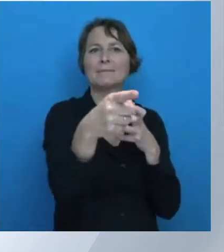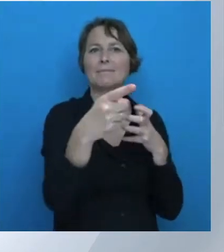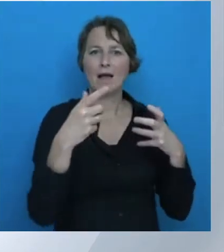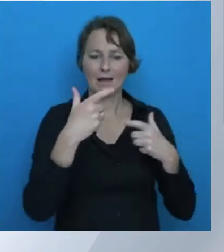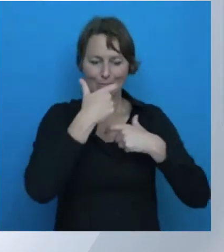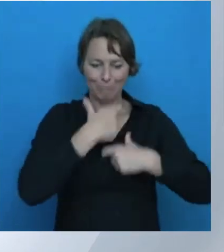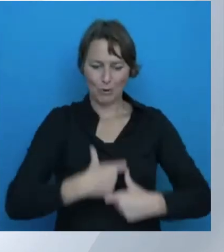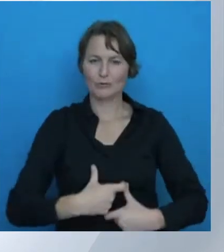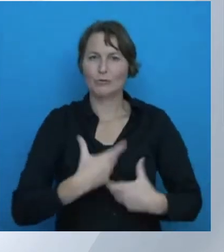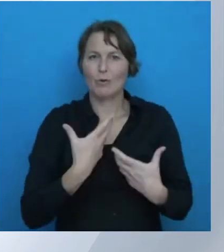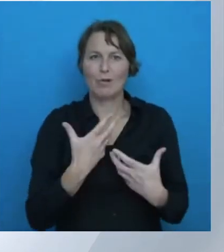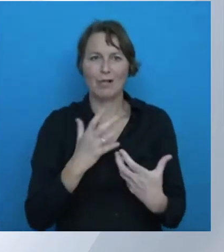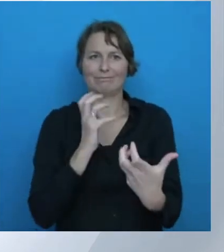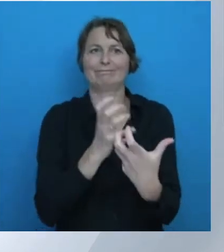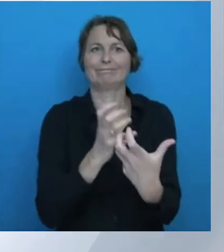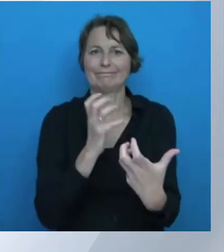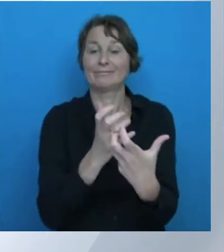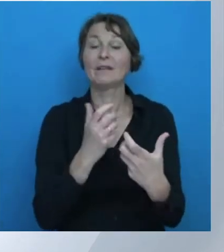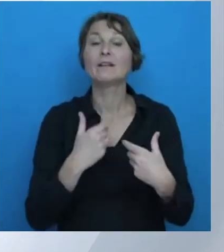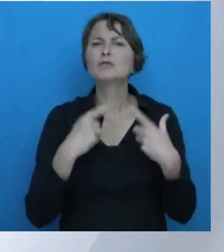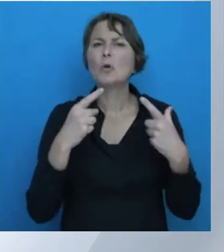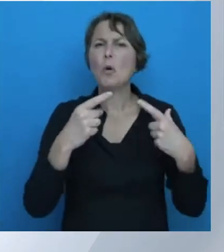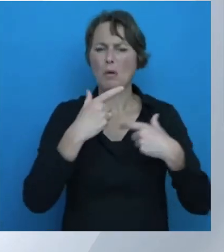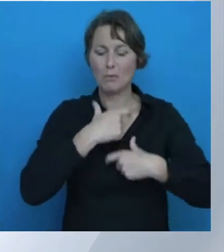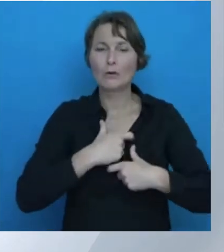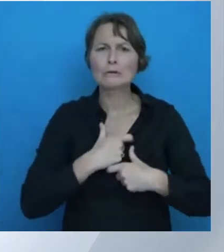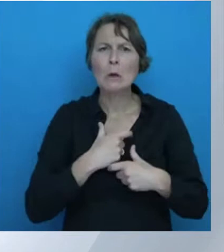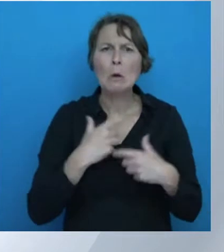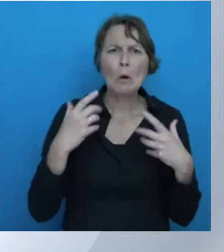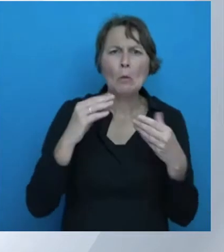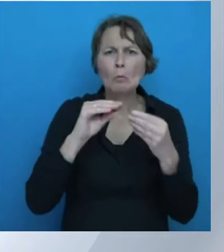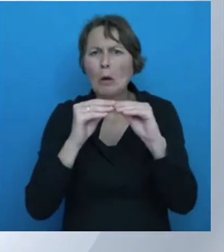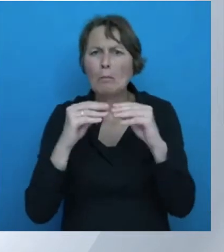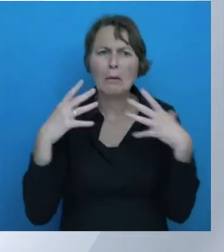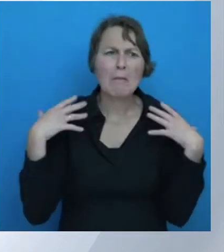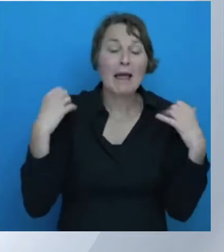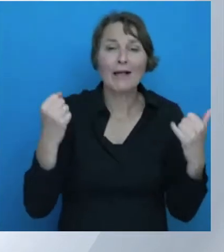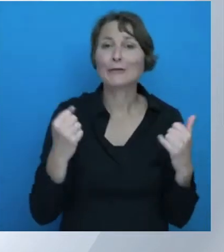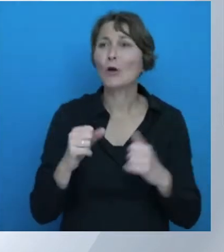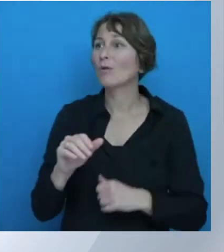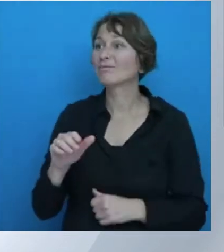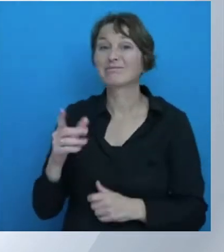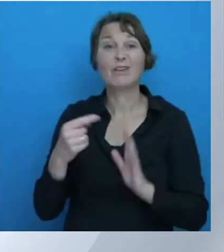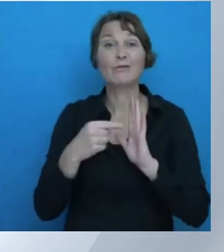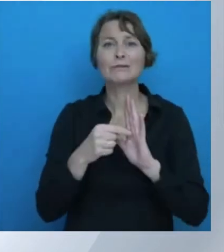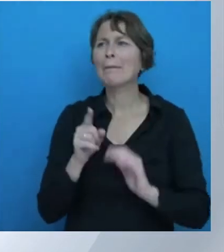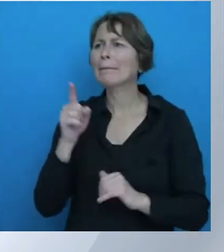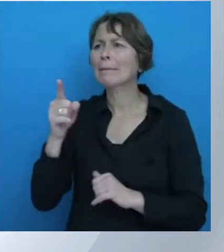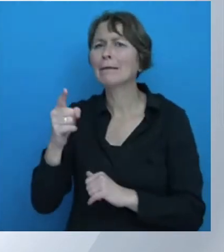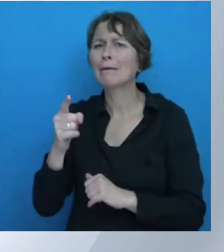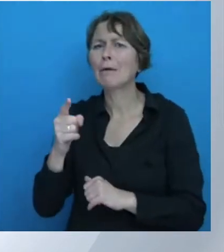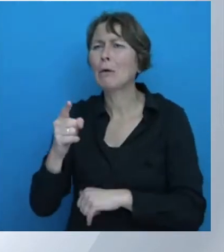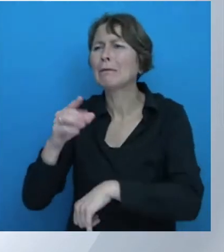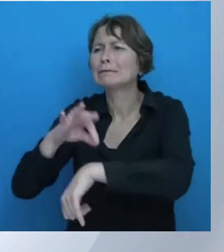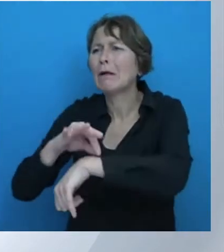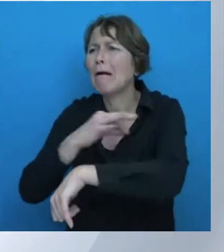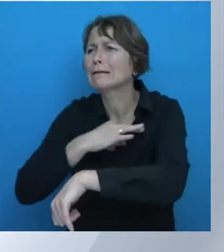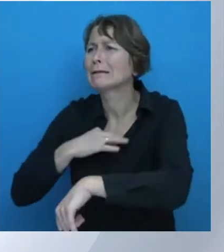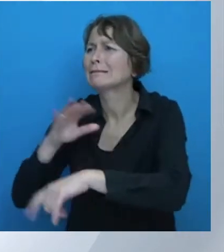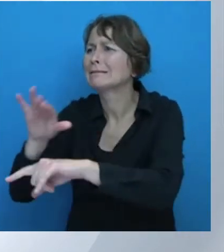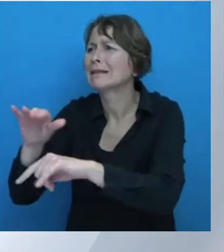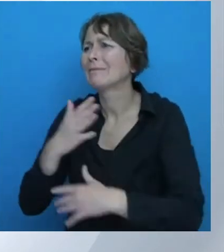is not a personal health condition. You don't go to a doctor and say, hey, I'm not feeling too well. And the doctor goes,